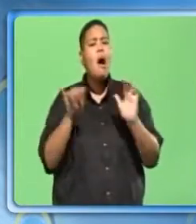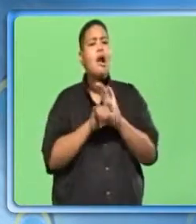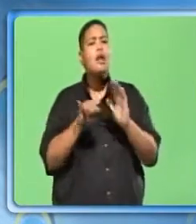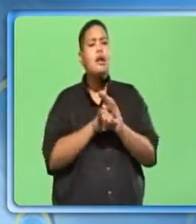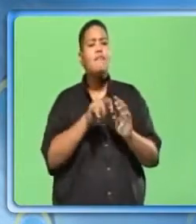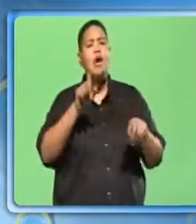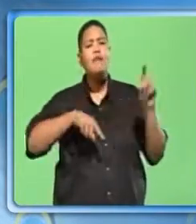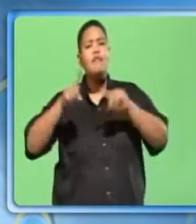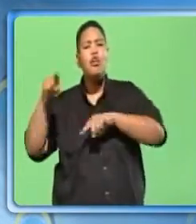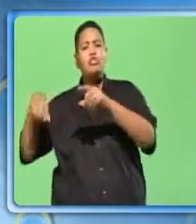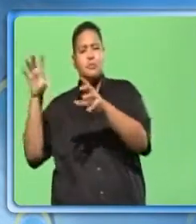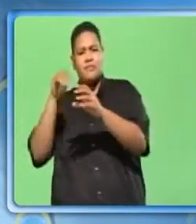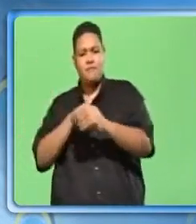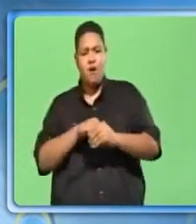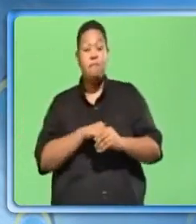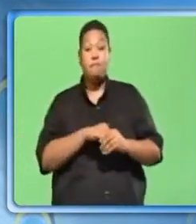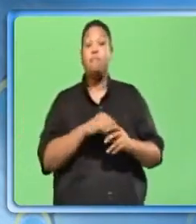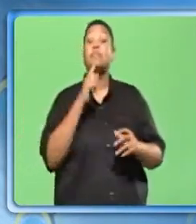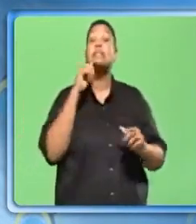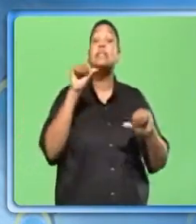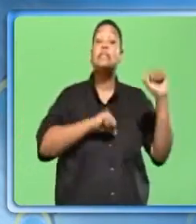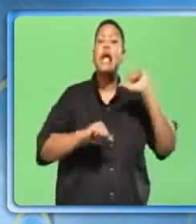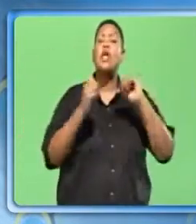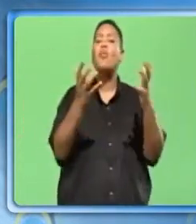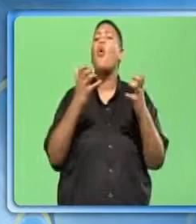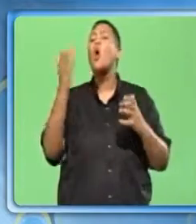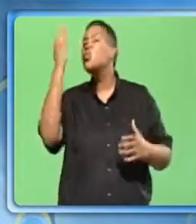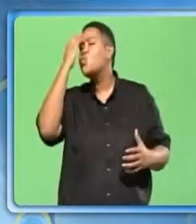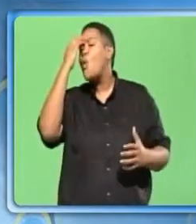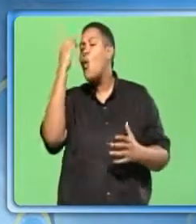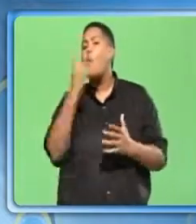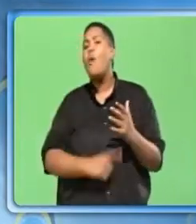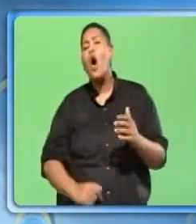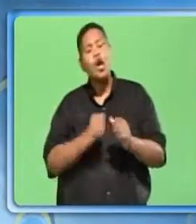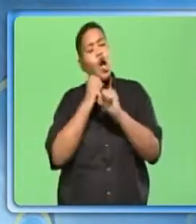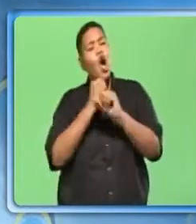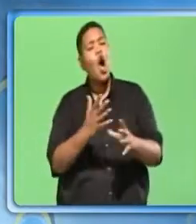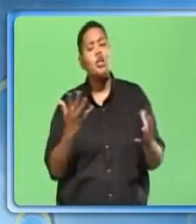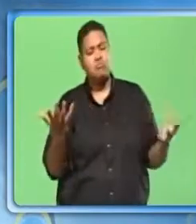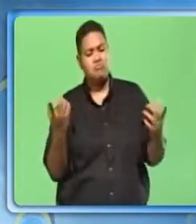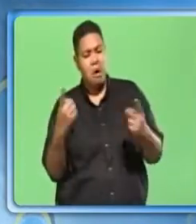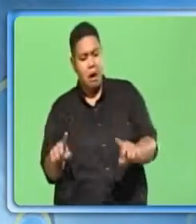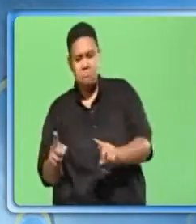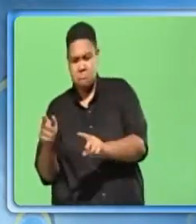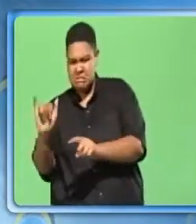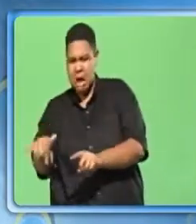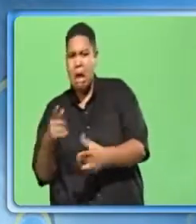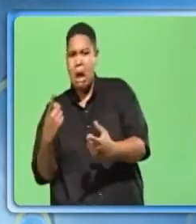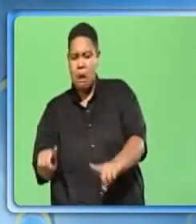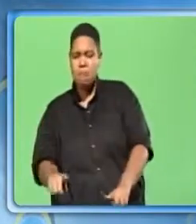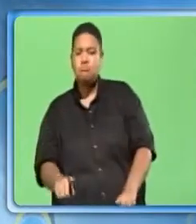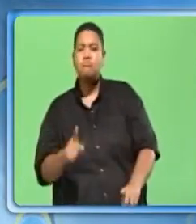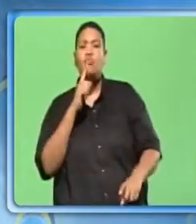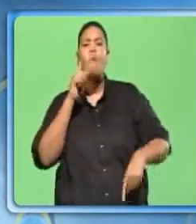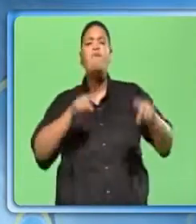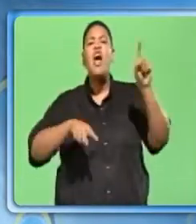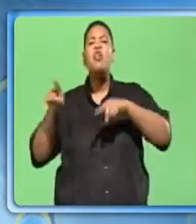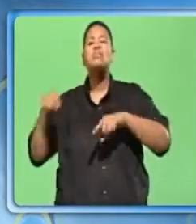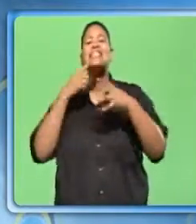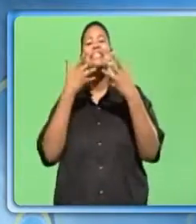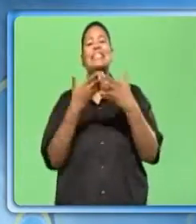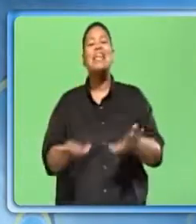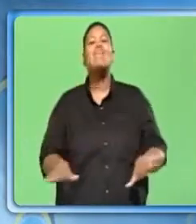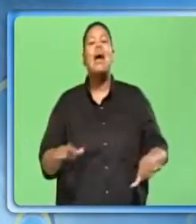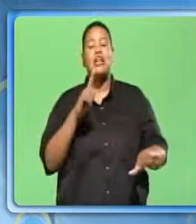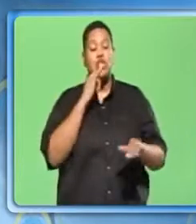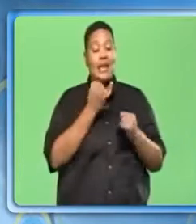variables involved. The scientist wants to know what causes what, so variables are divided into